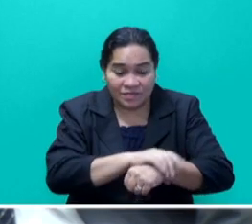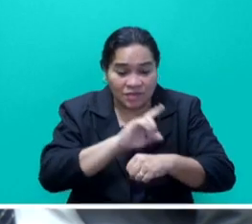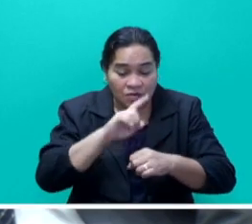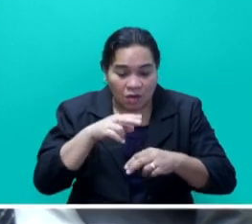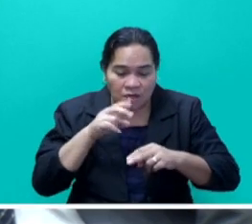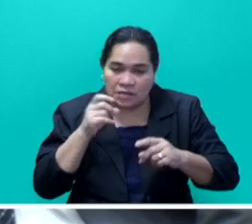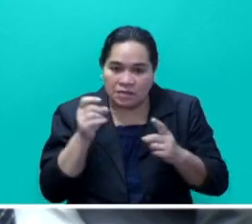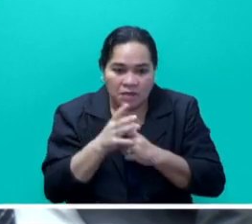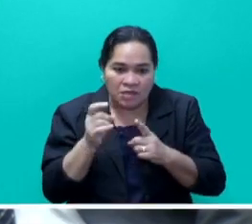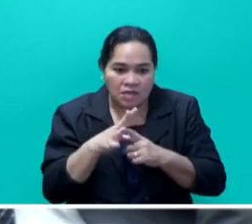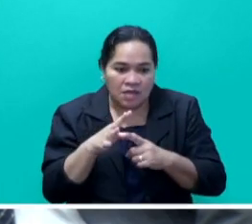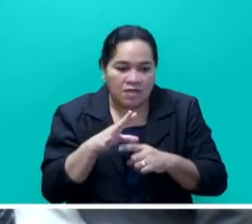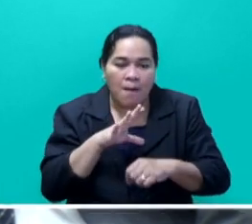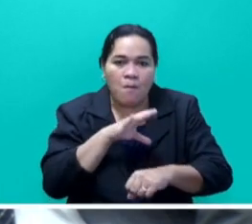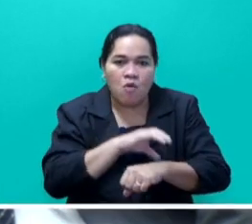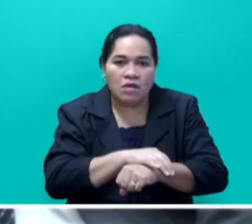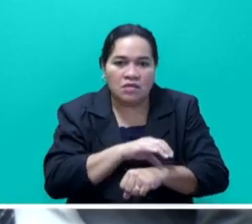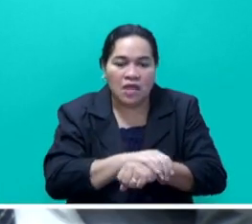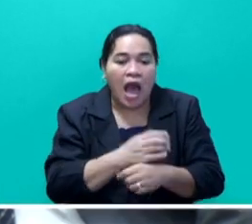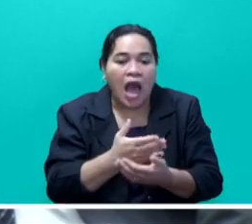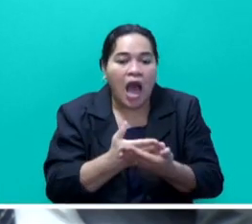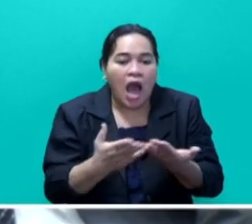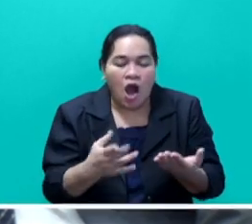Police Force, on how they can